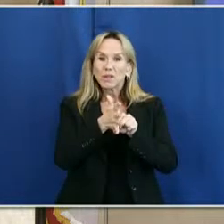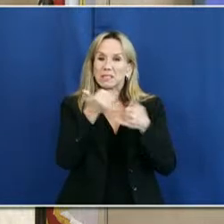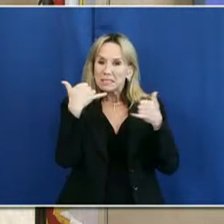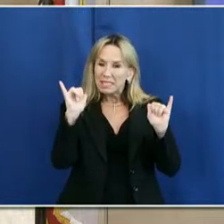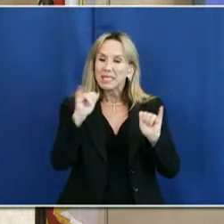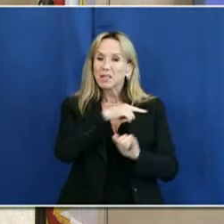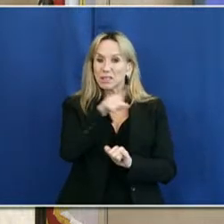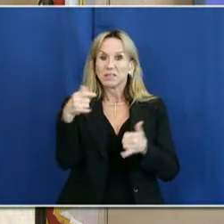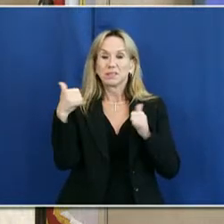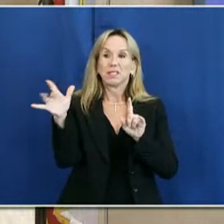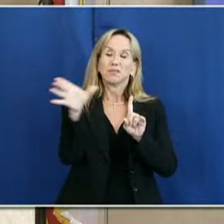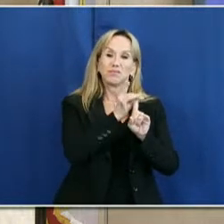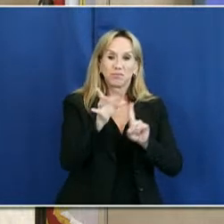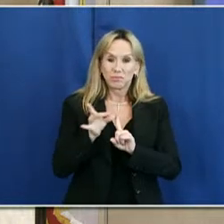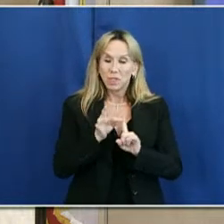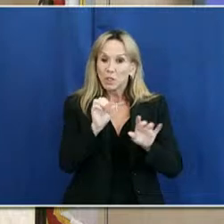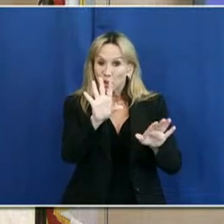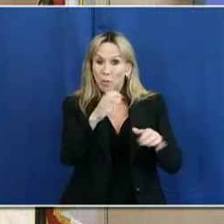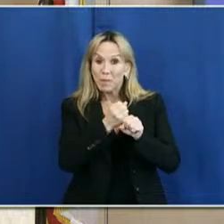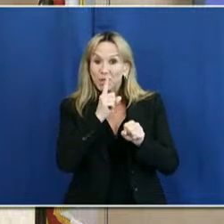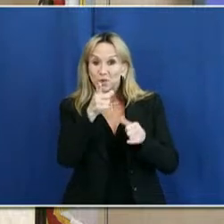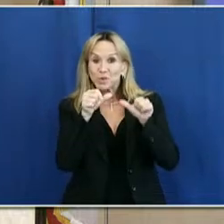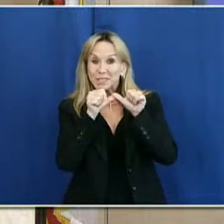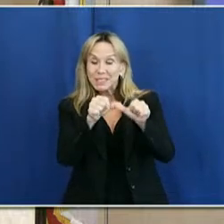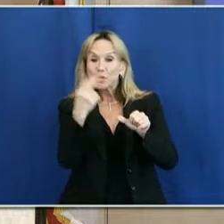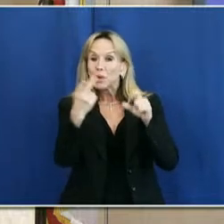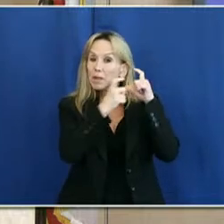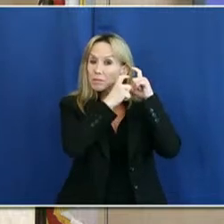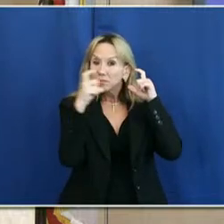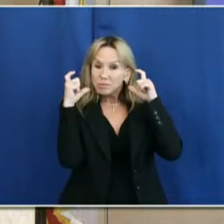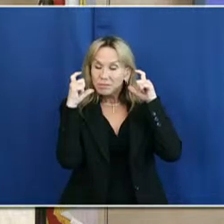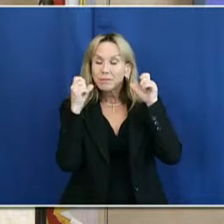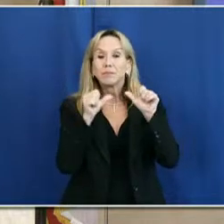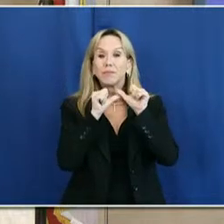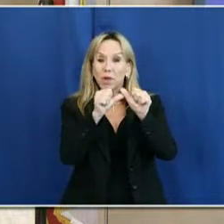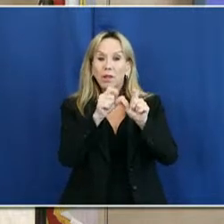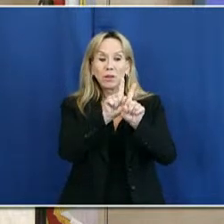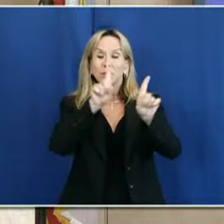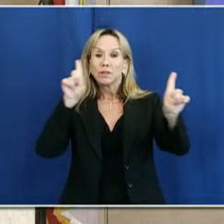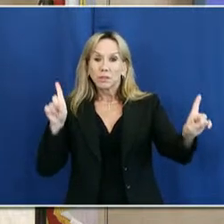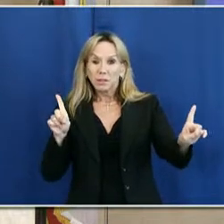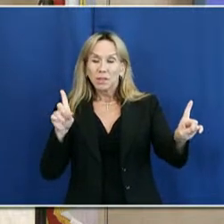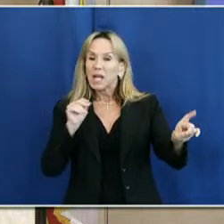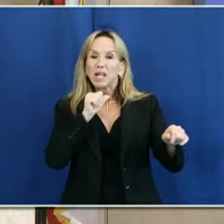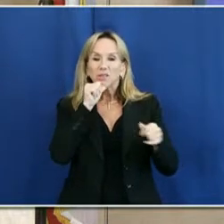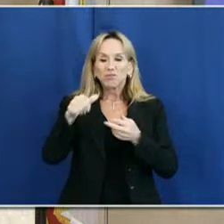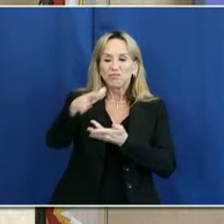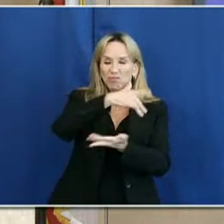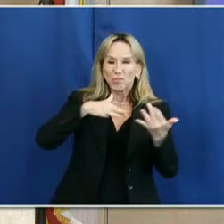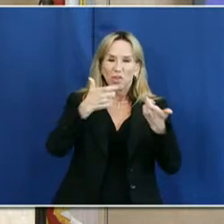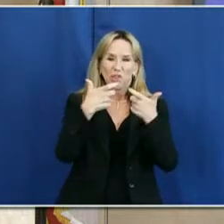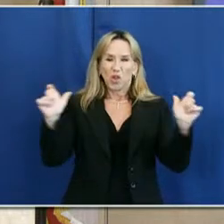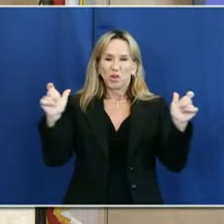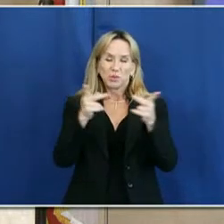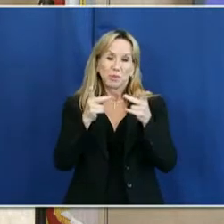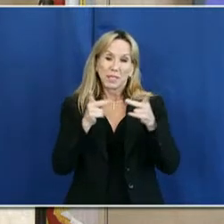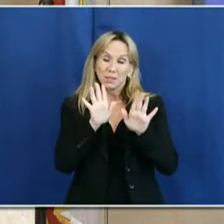with us, so we need to continue wearing our facial coverings, maintaining social space, and avoiding large gatherings. So